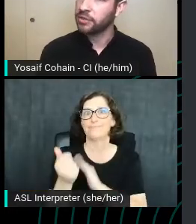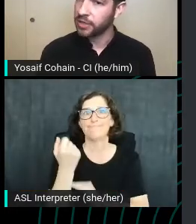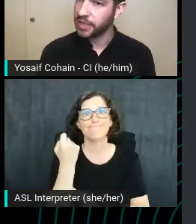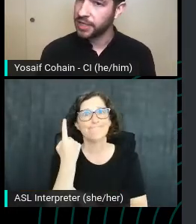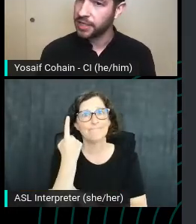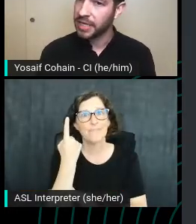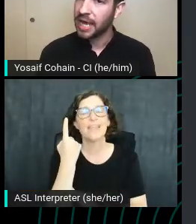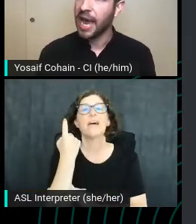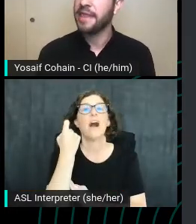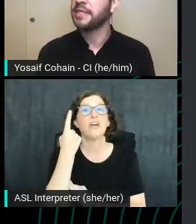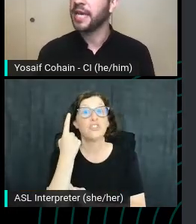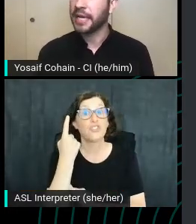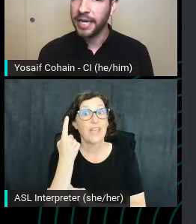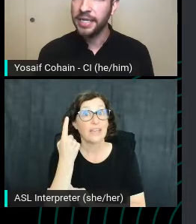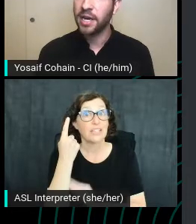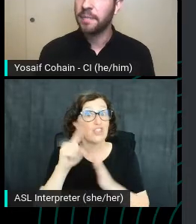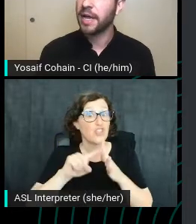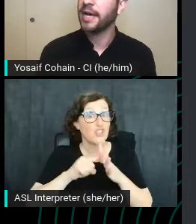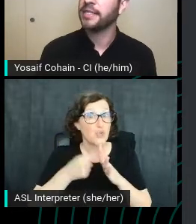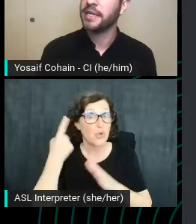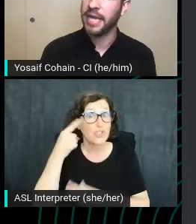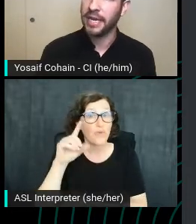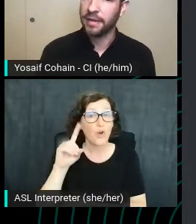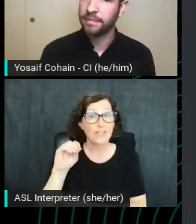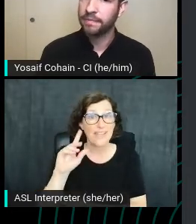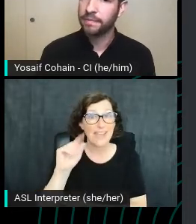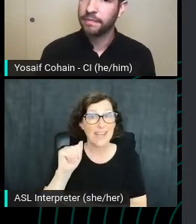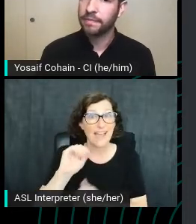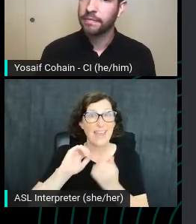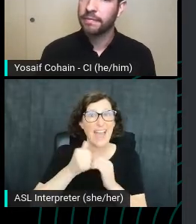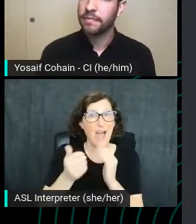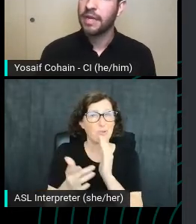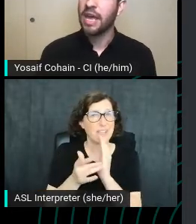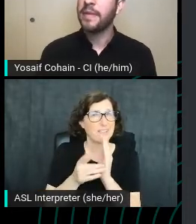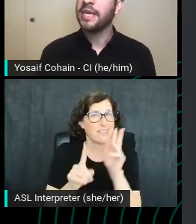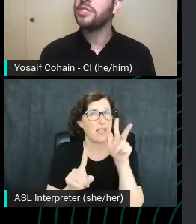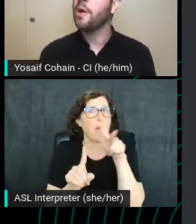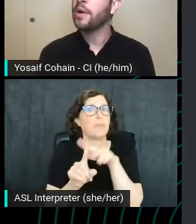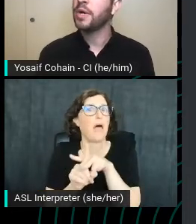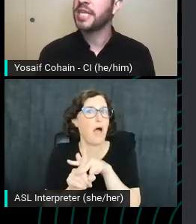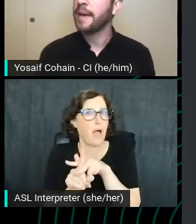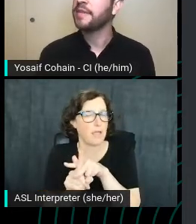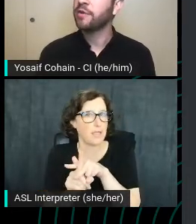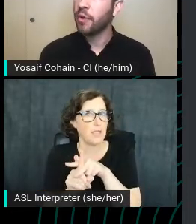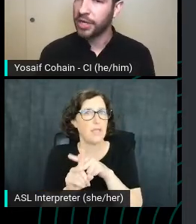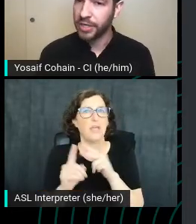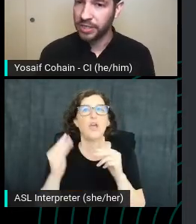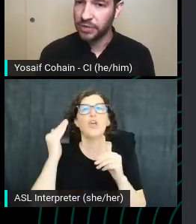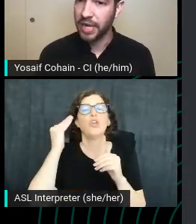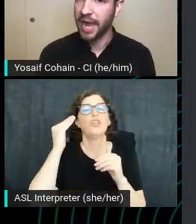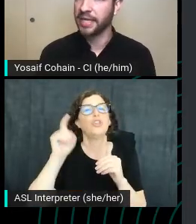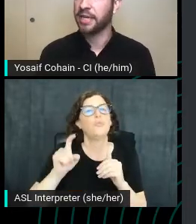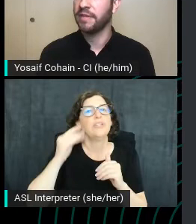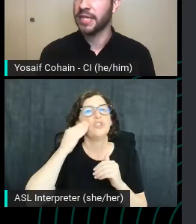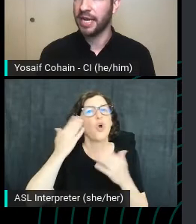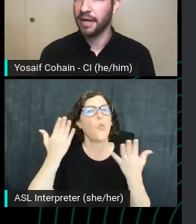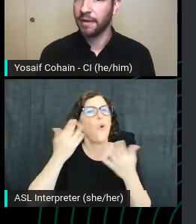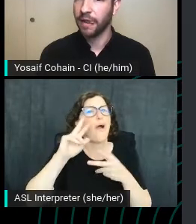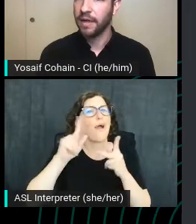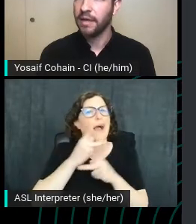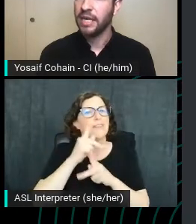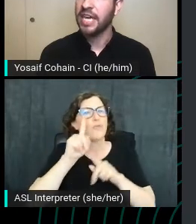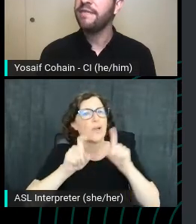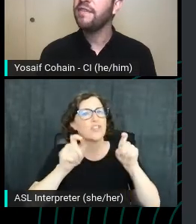data sources and the techniques applied to the data. It means knowing what types of questions you can ask of the